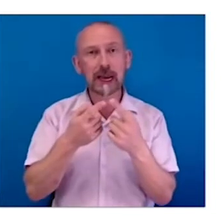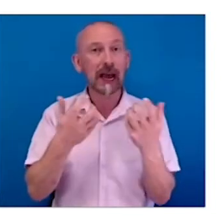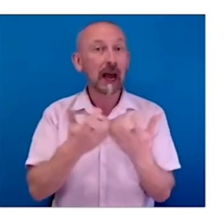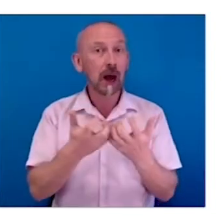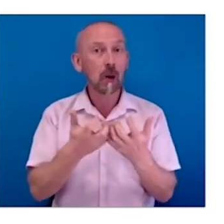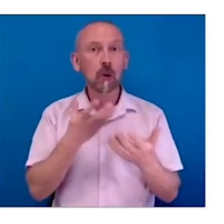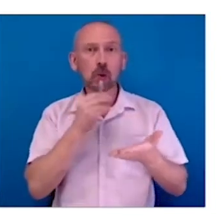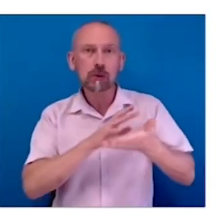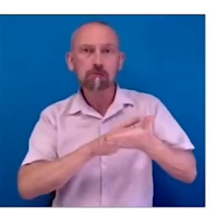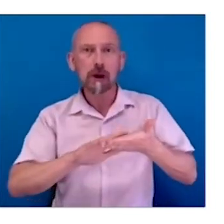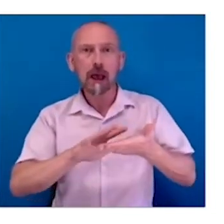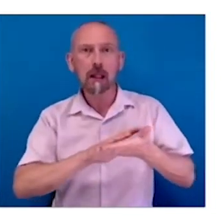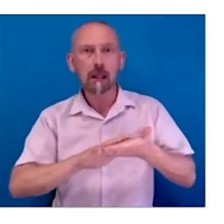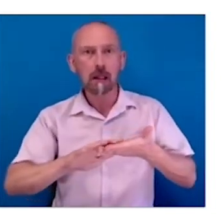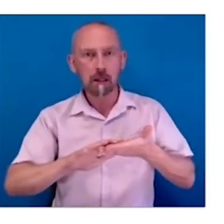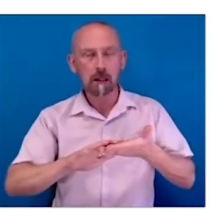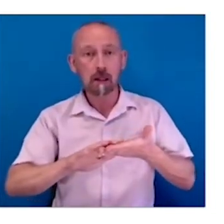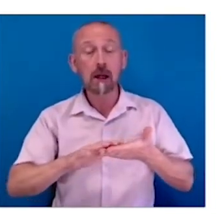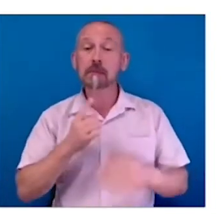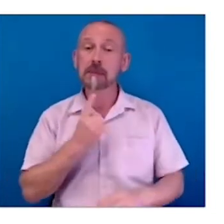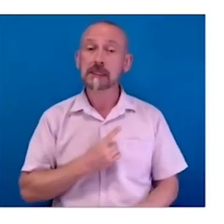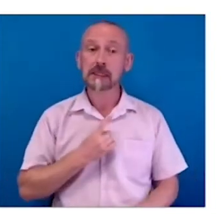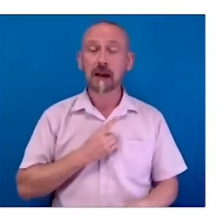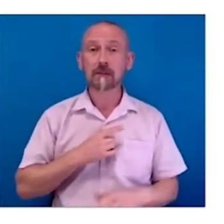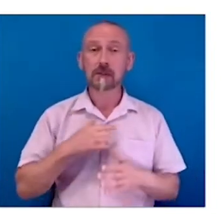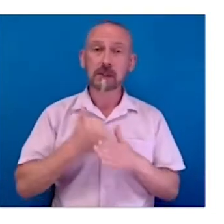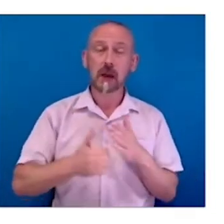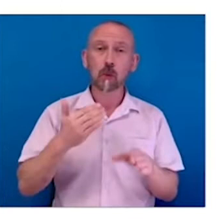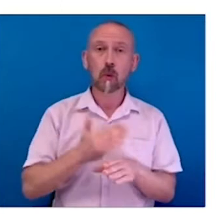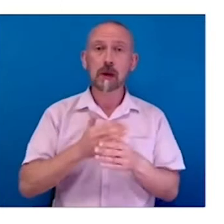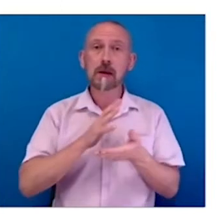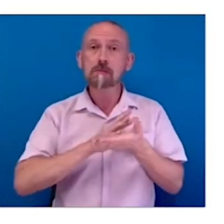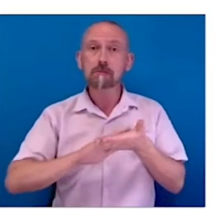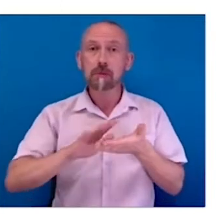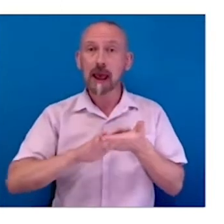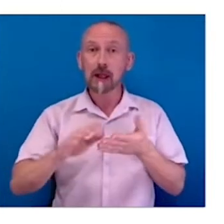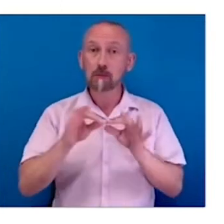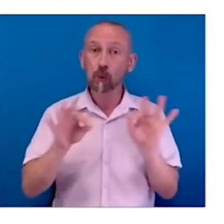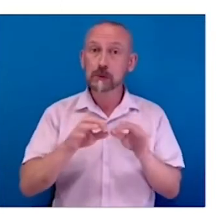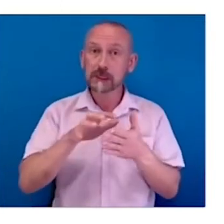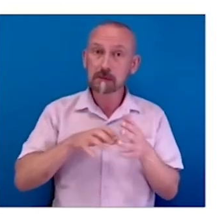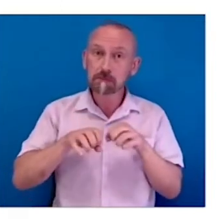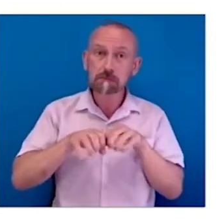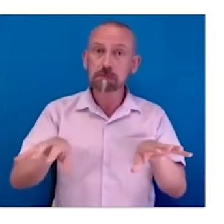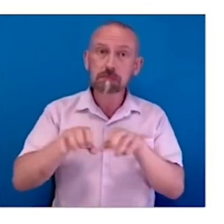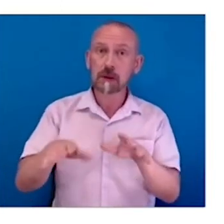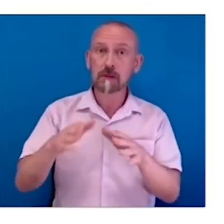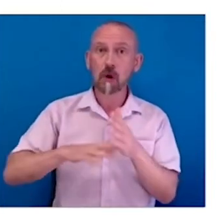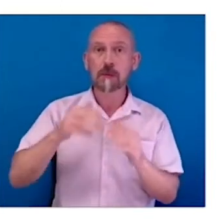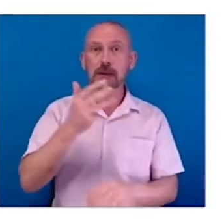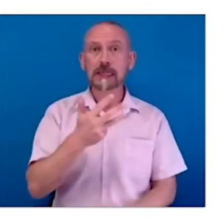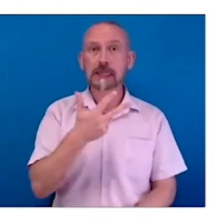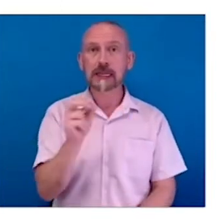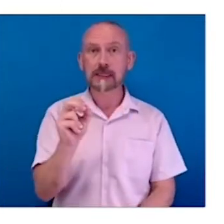music production since 1980, and for the second half of this period, I have been increasingly involved in